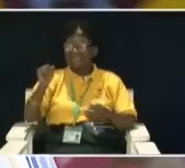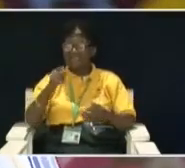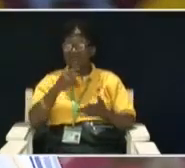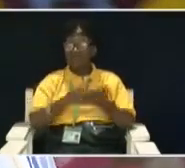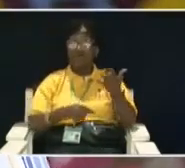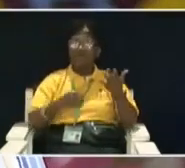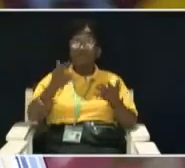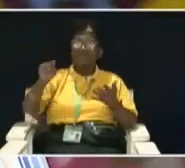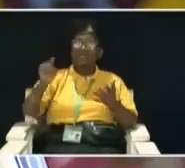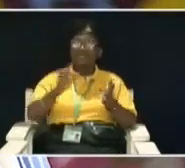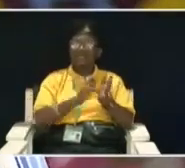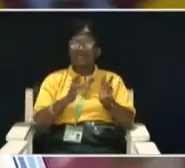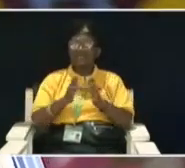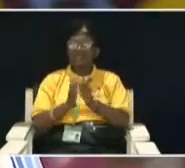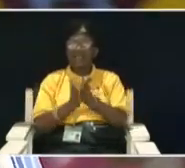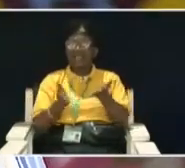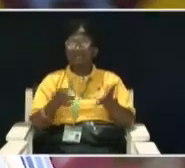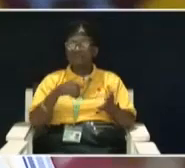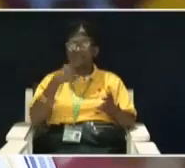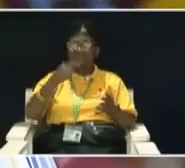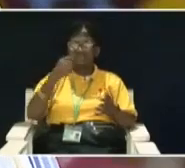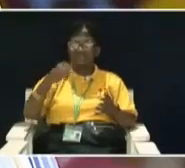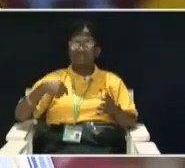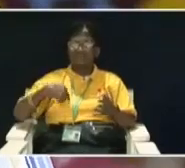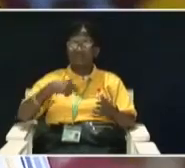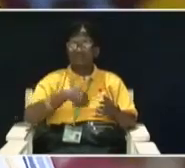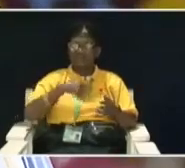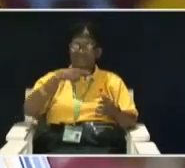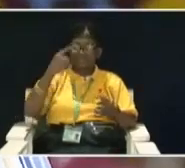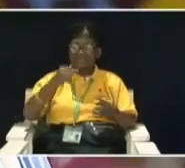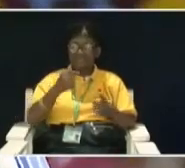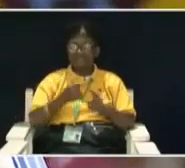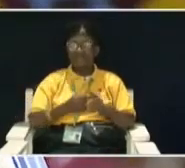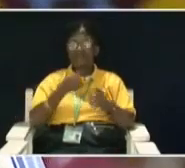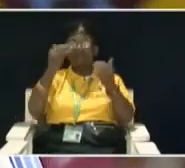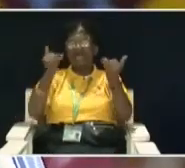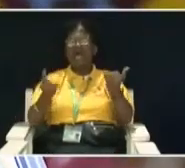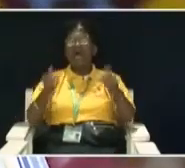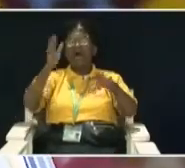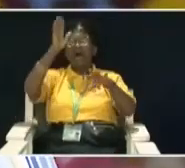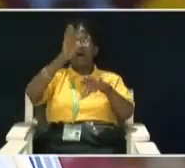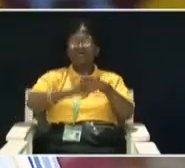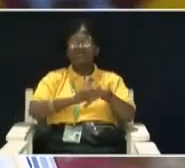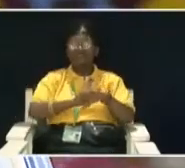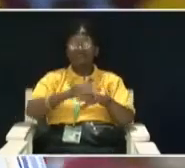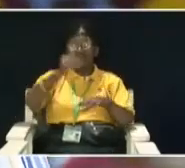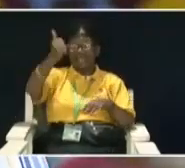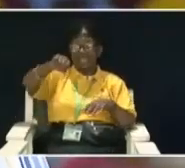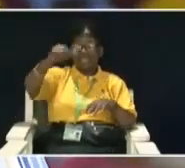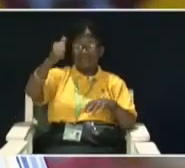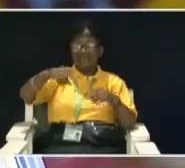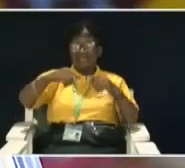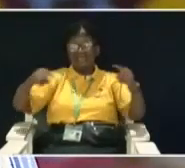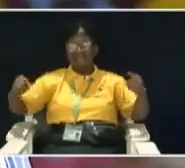We are saying that from now on, any enemy who will not allow you to reach your